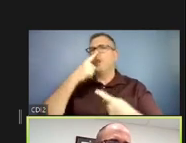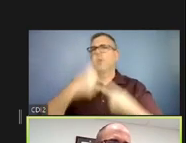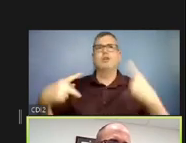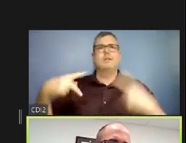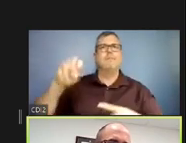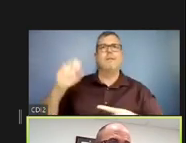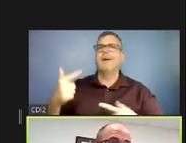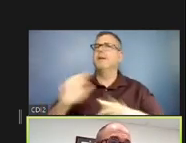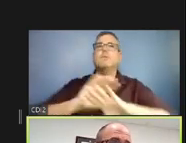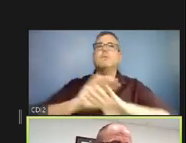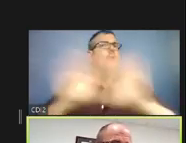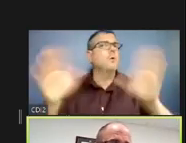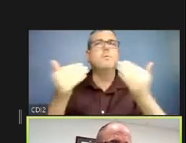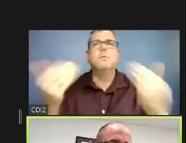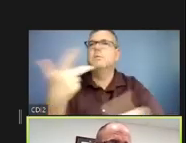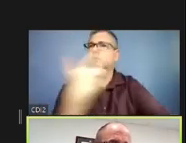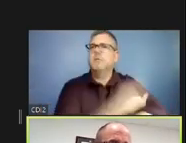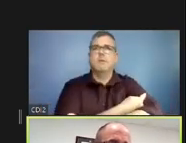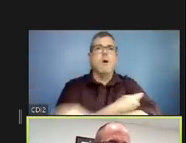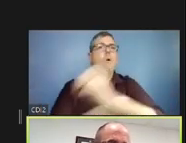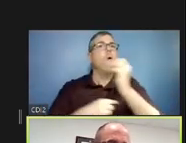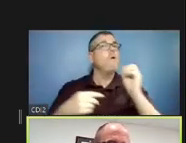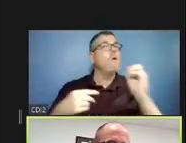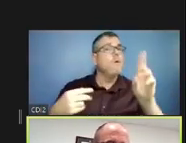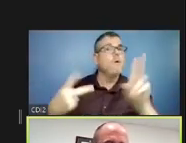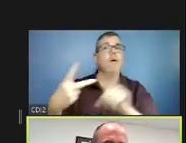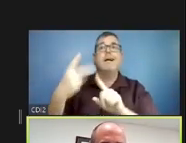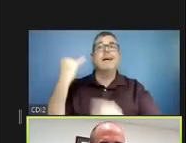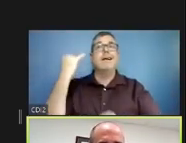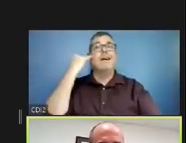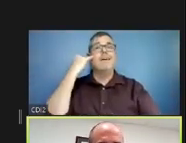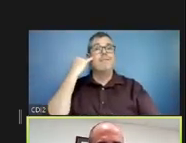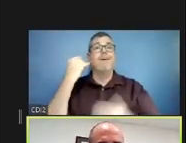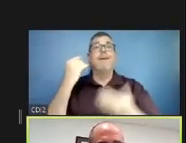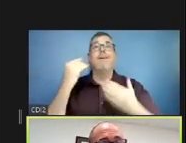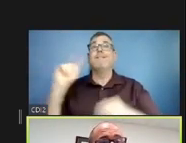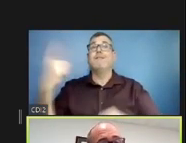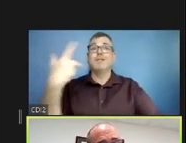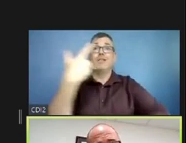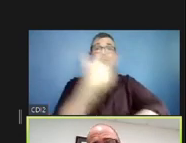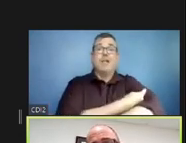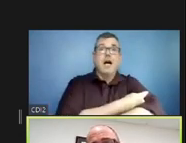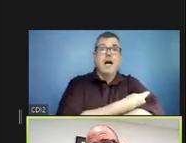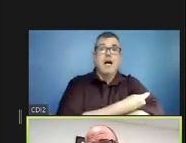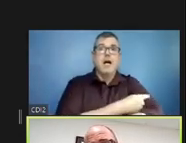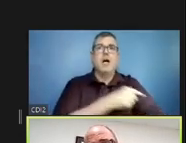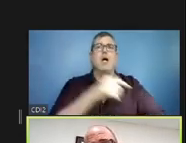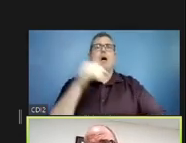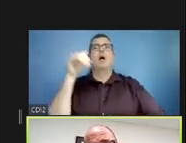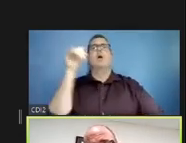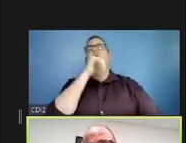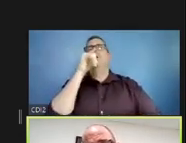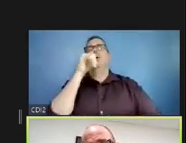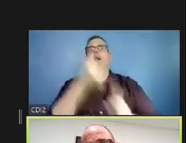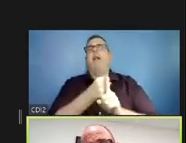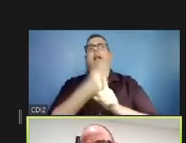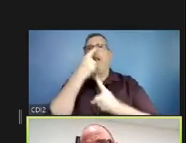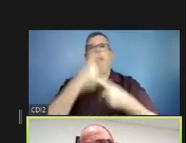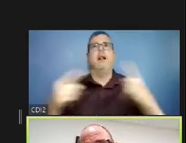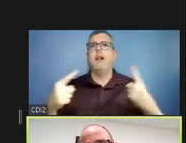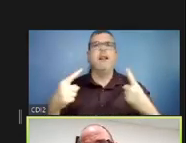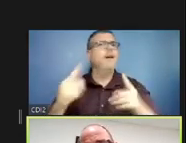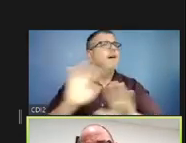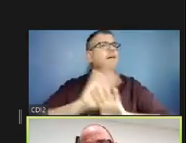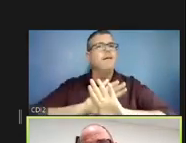allergy to the first dose, then that's a no-go too. Next slide. But if you've had any severe reaction to any